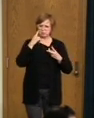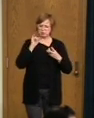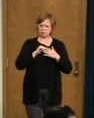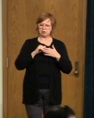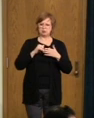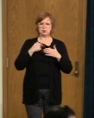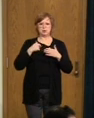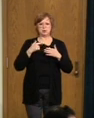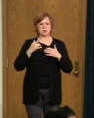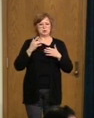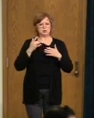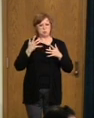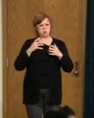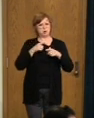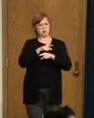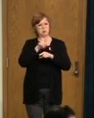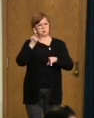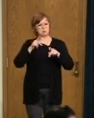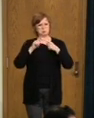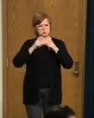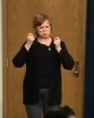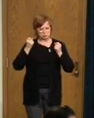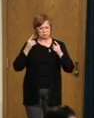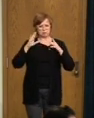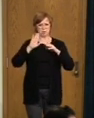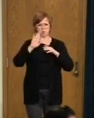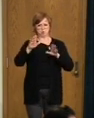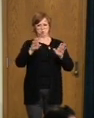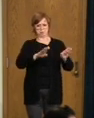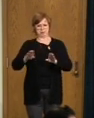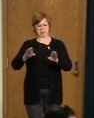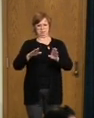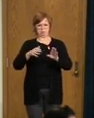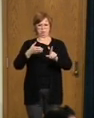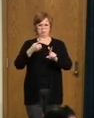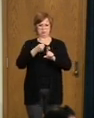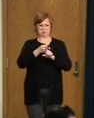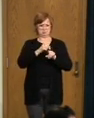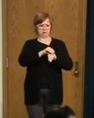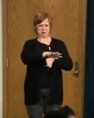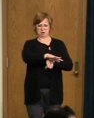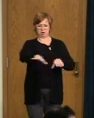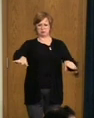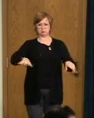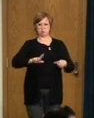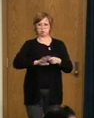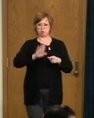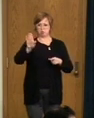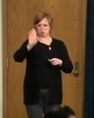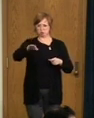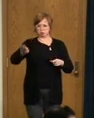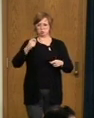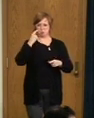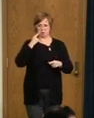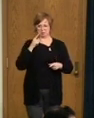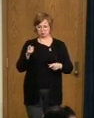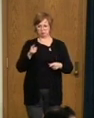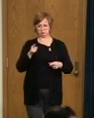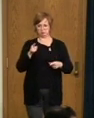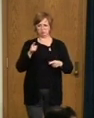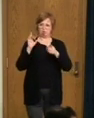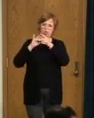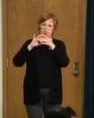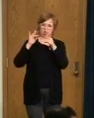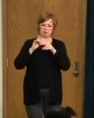to consider the impact those actions have on their children who see this behavior, who themselves may